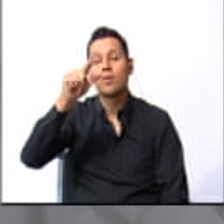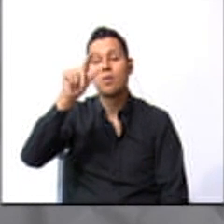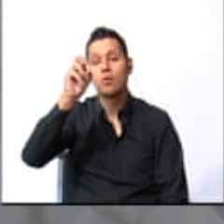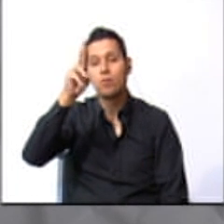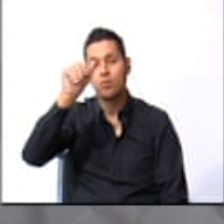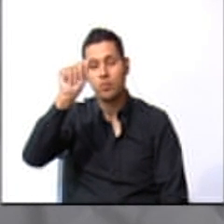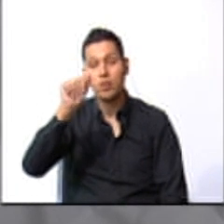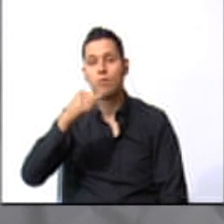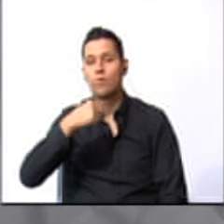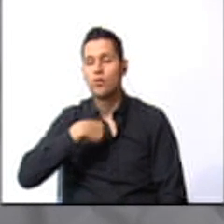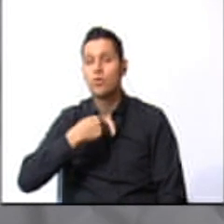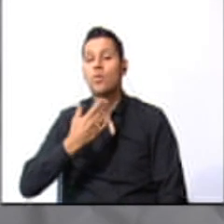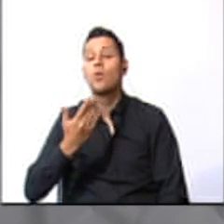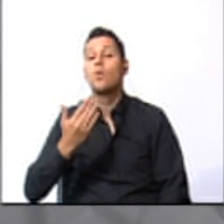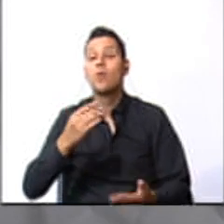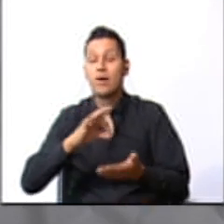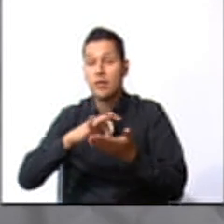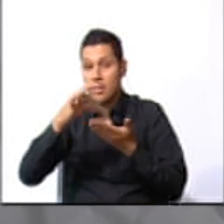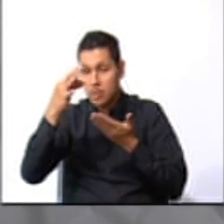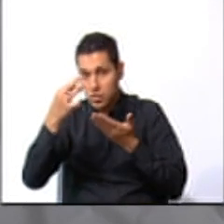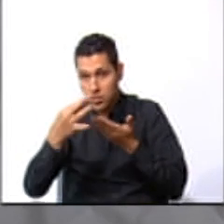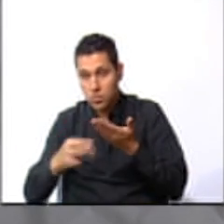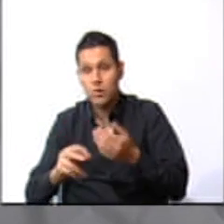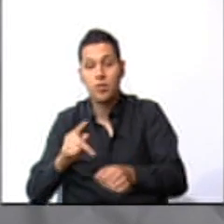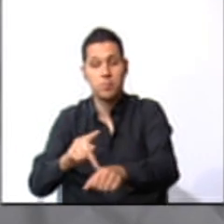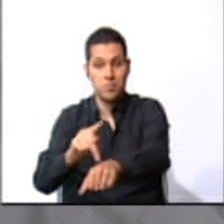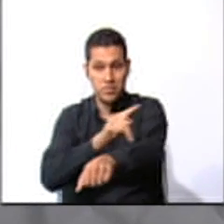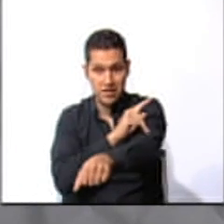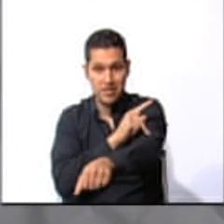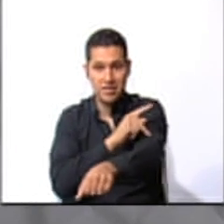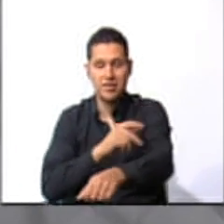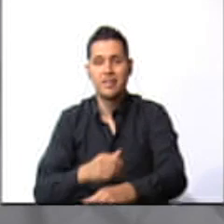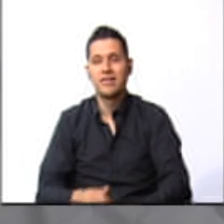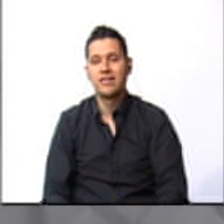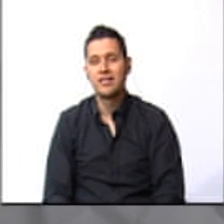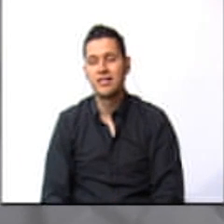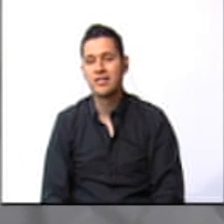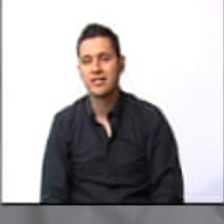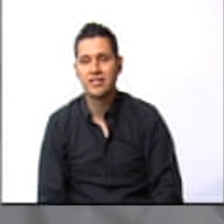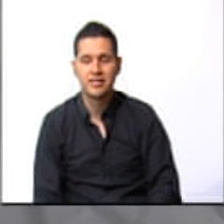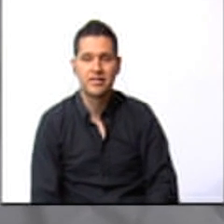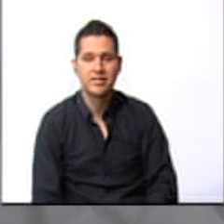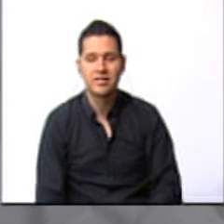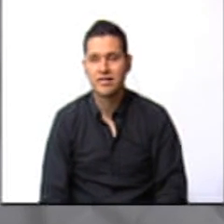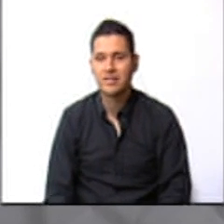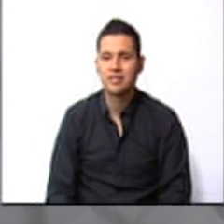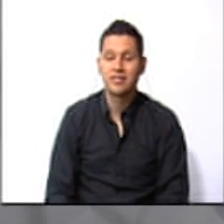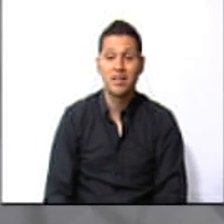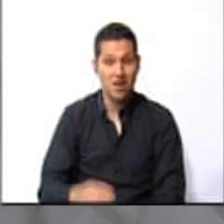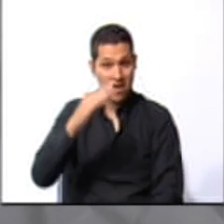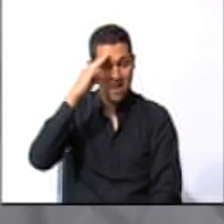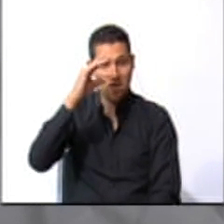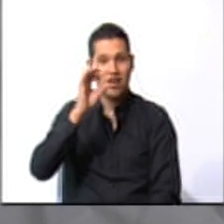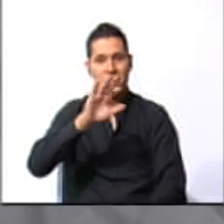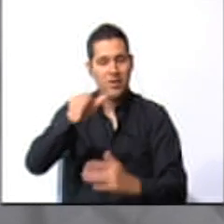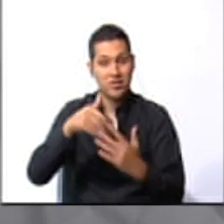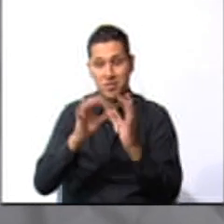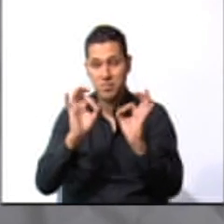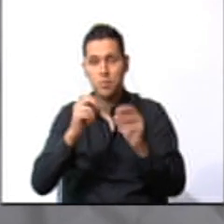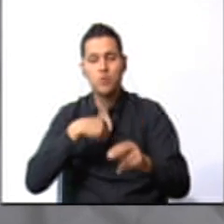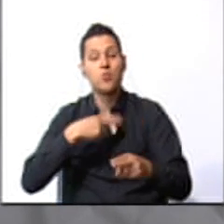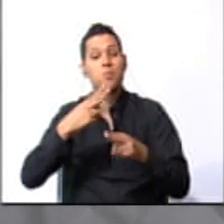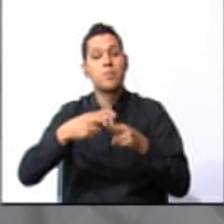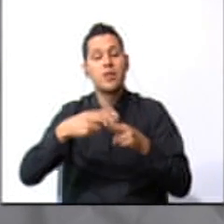I am in first grade at Prepitra José Daniel Carmona School in Carmona. Hello, everybody. My name